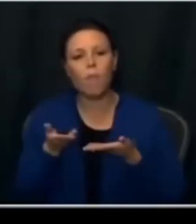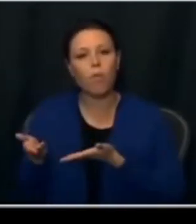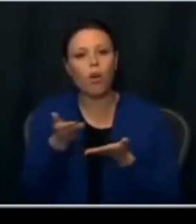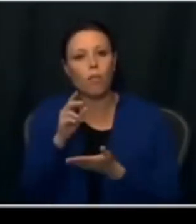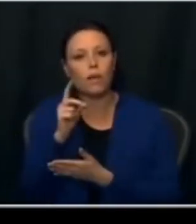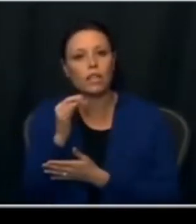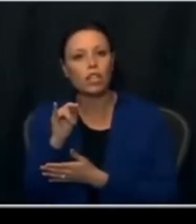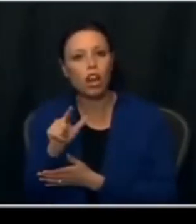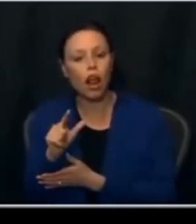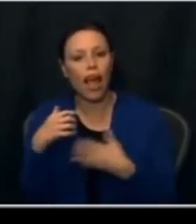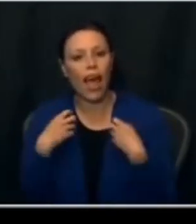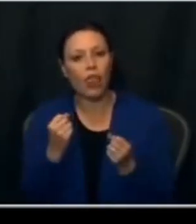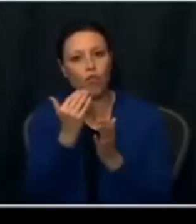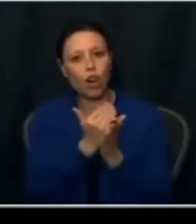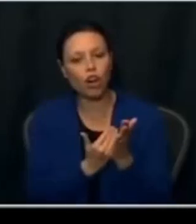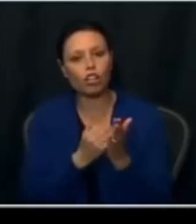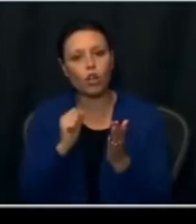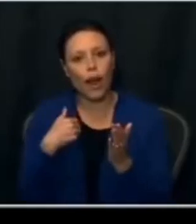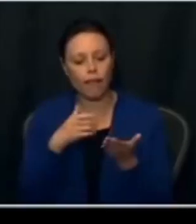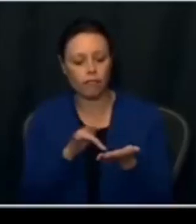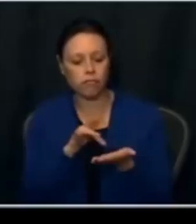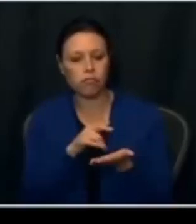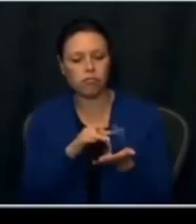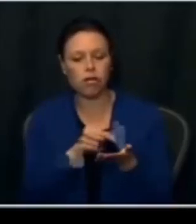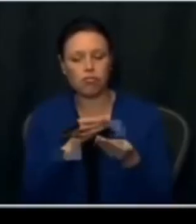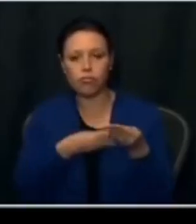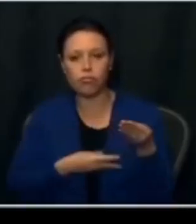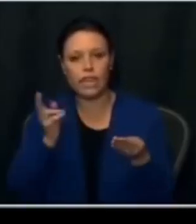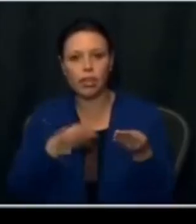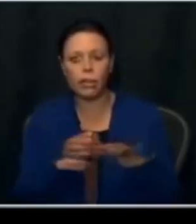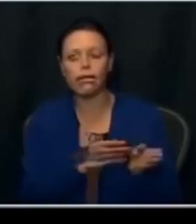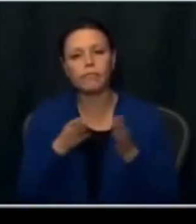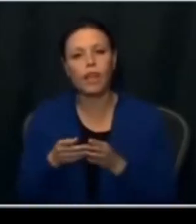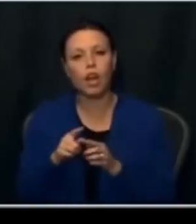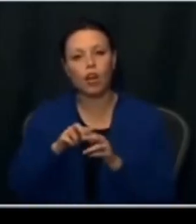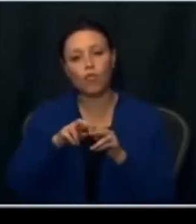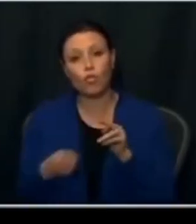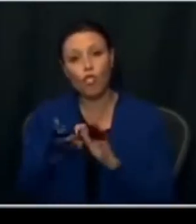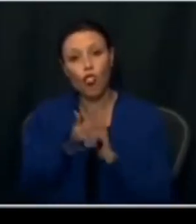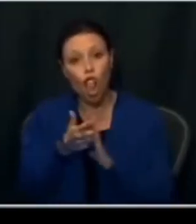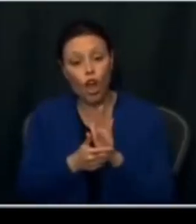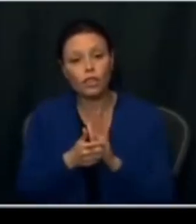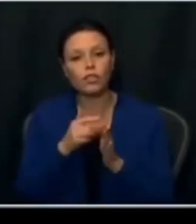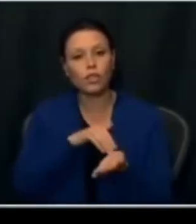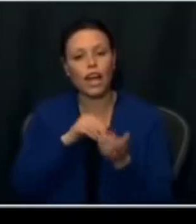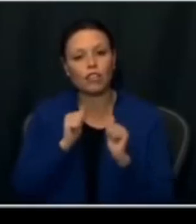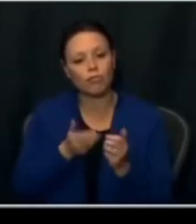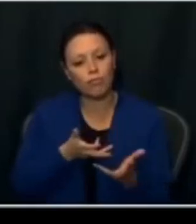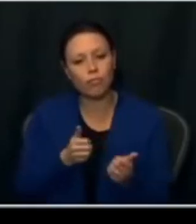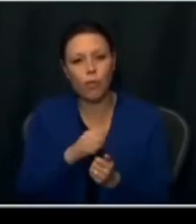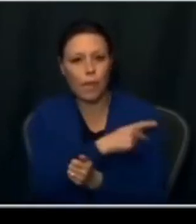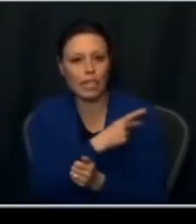patients have their complete medical history right on their phones, reducing regulatory burden so that doctors can spend more time with